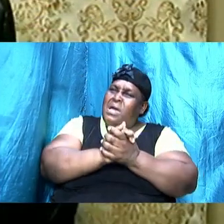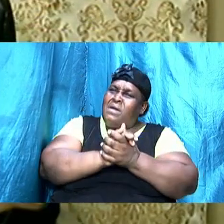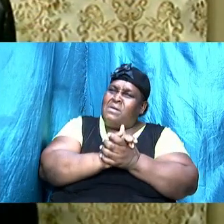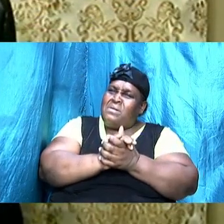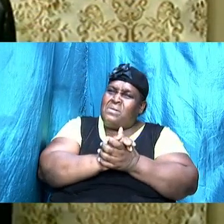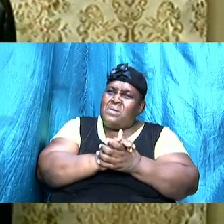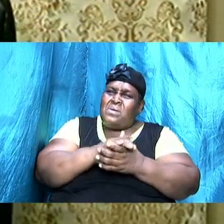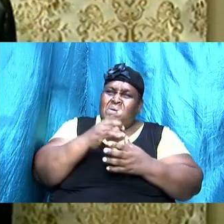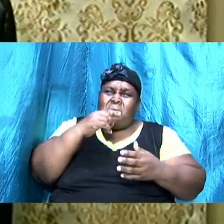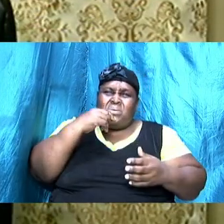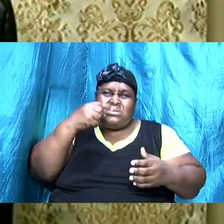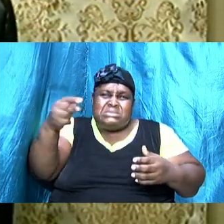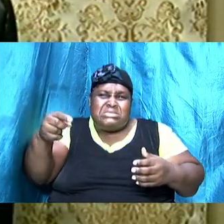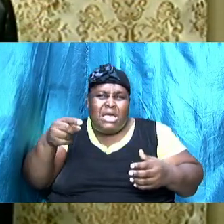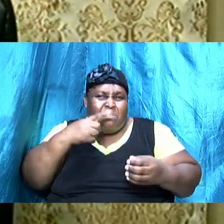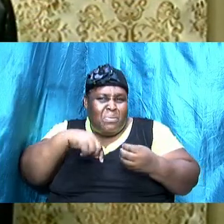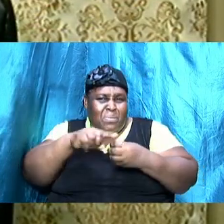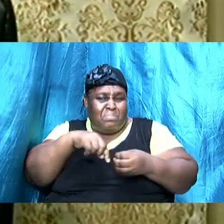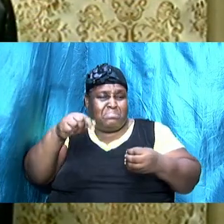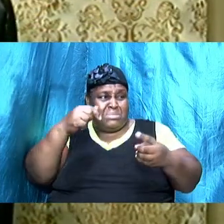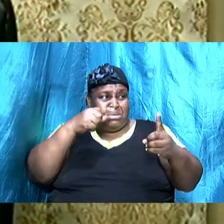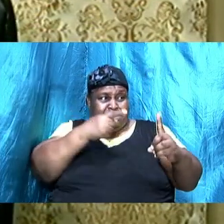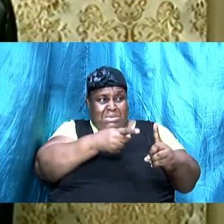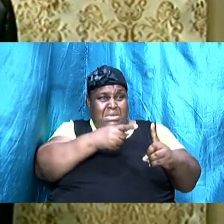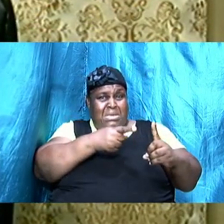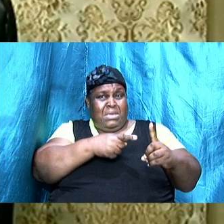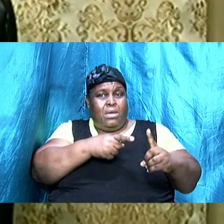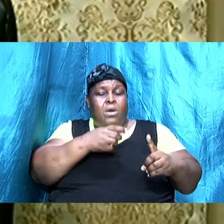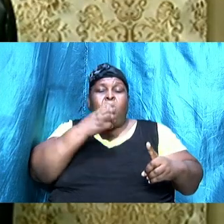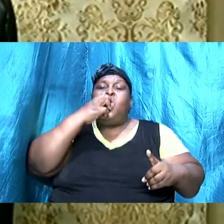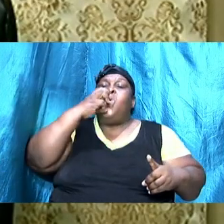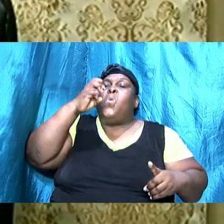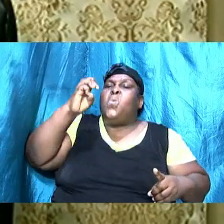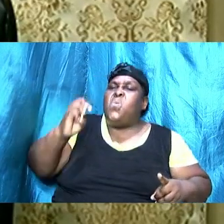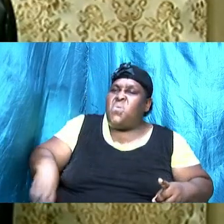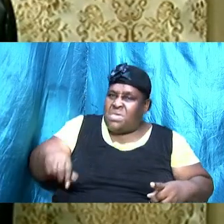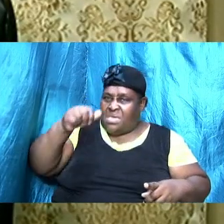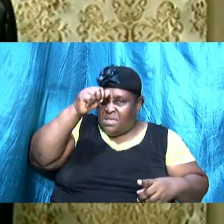forgive her. Oh, wicked man.